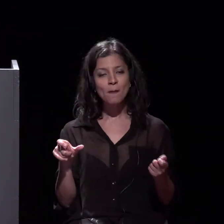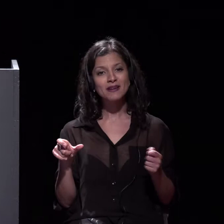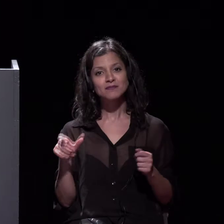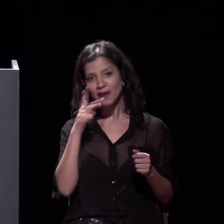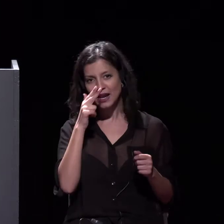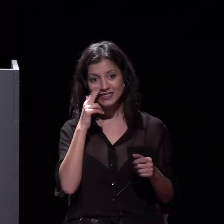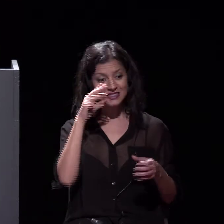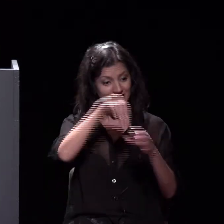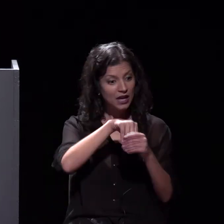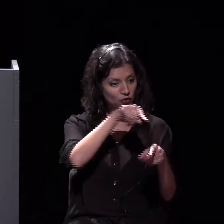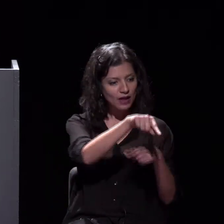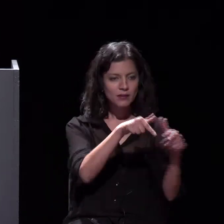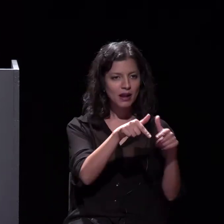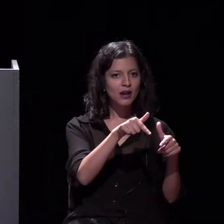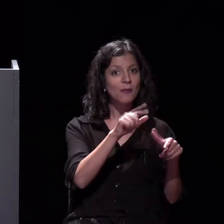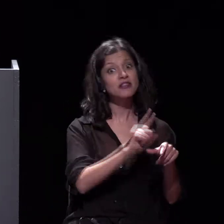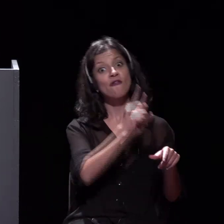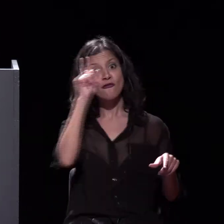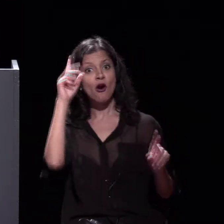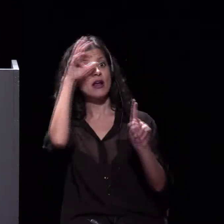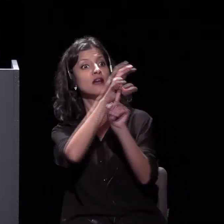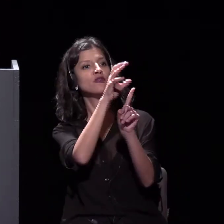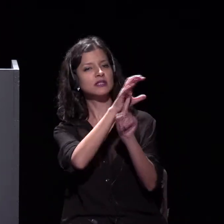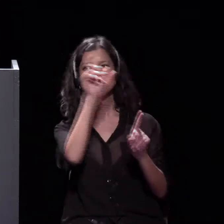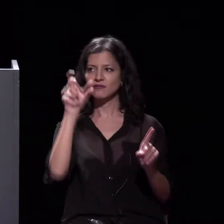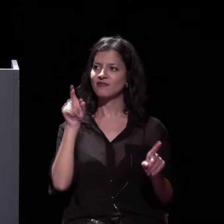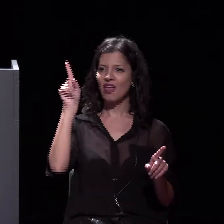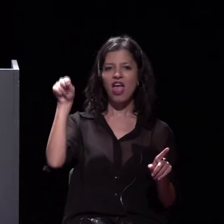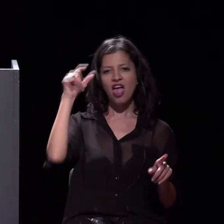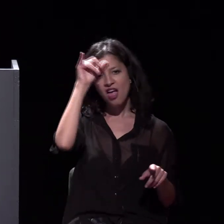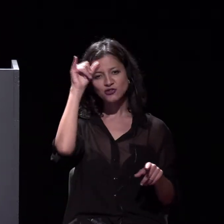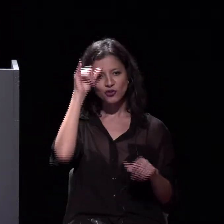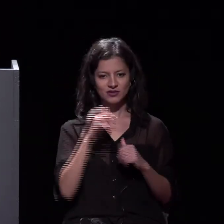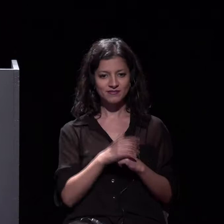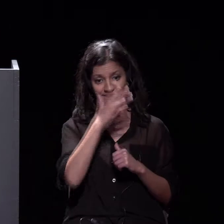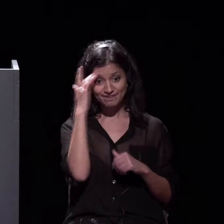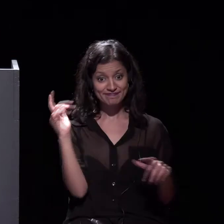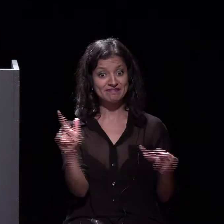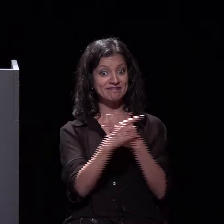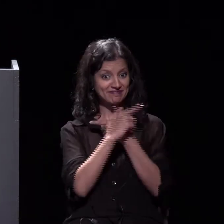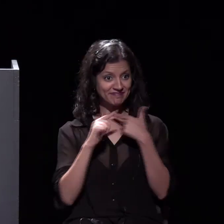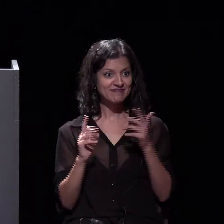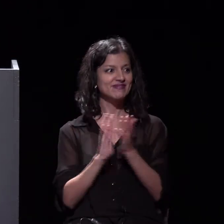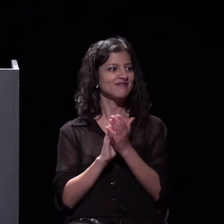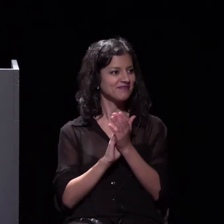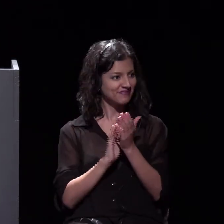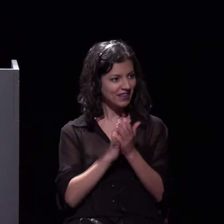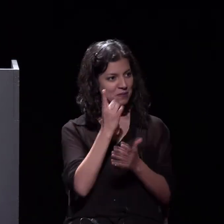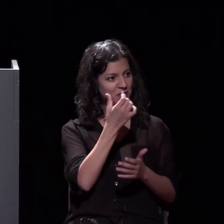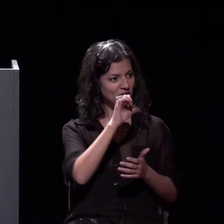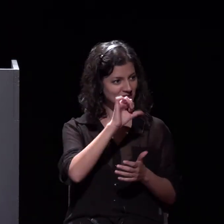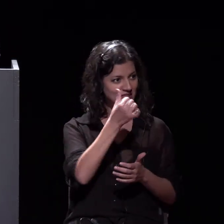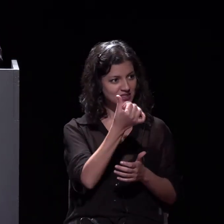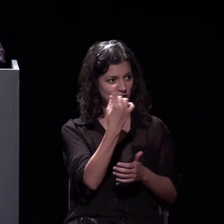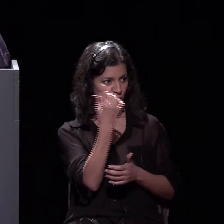He drew laughter and applause, and that's September 13, 1971. I had to read that because I kind